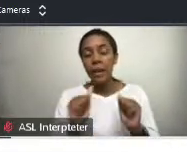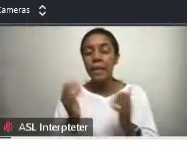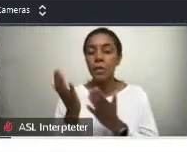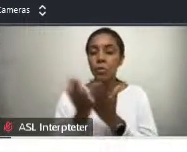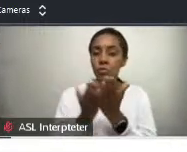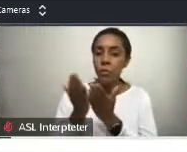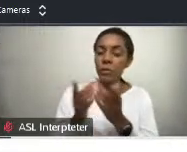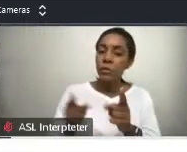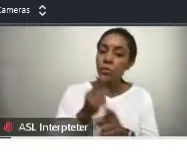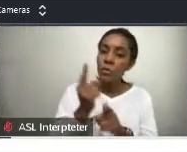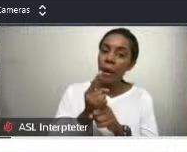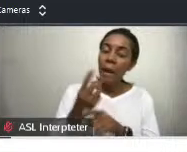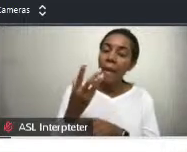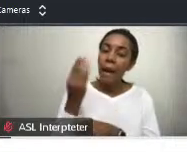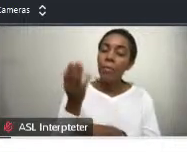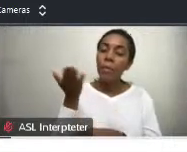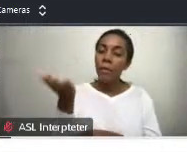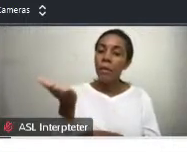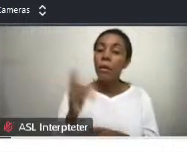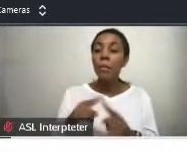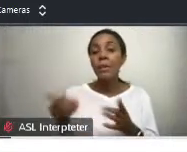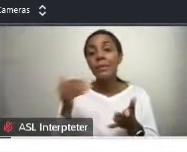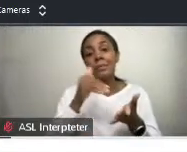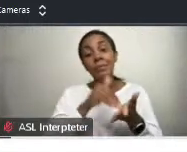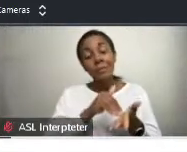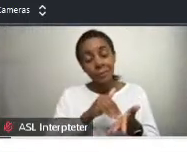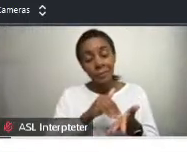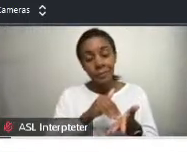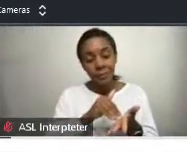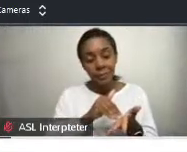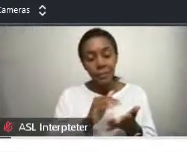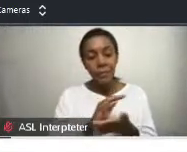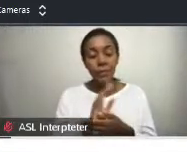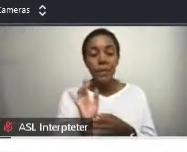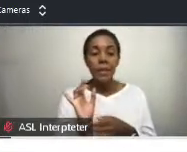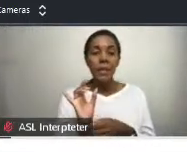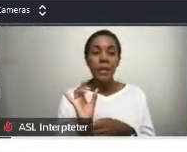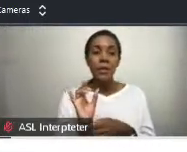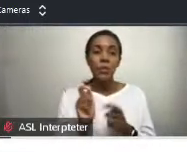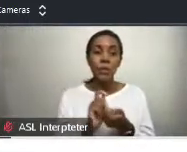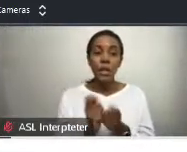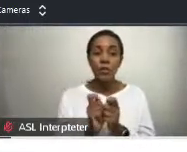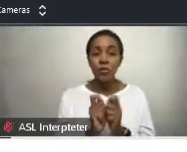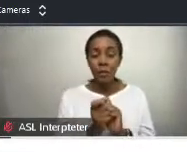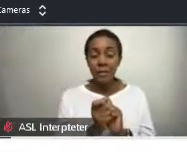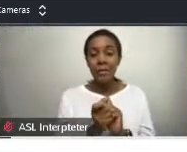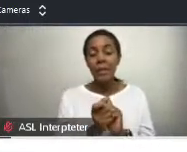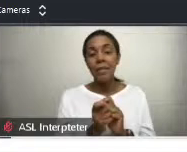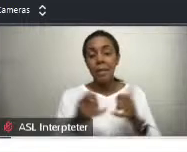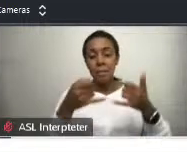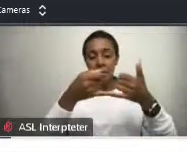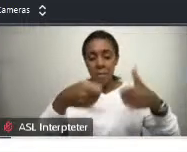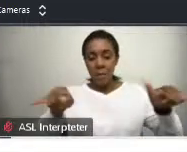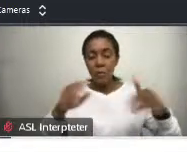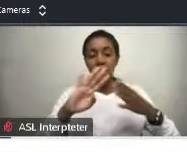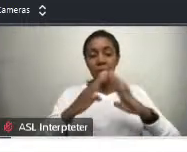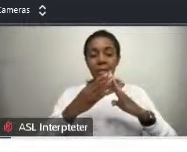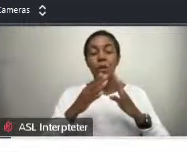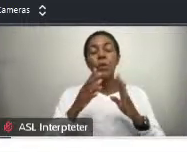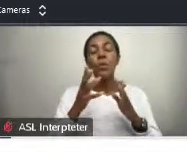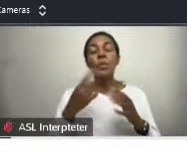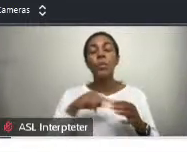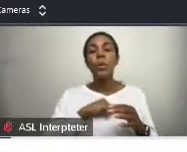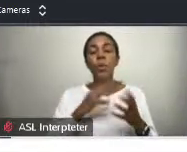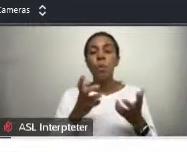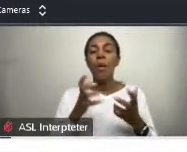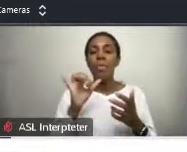out there. But again, as we've adjusted the boundary of the city, we also have to make an accommodation for making sure those areas stay